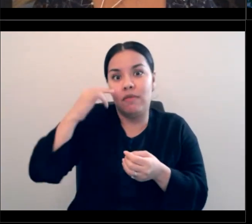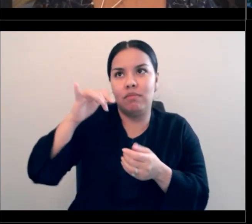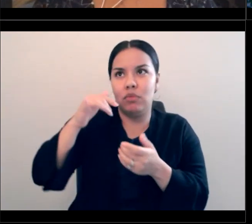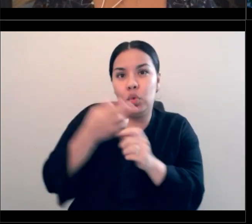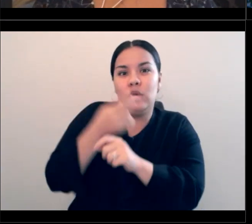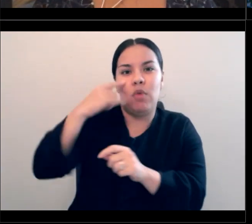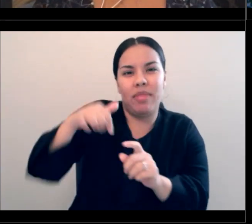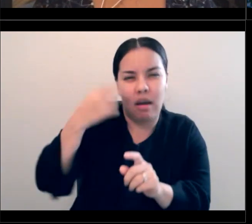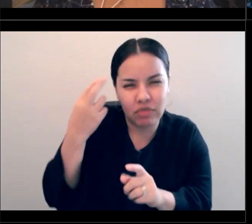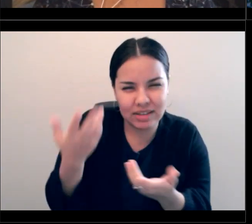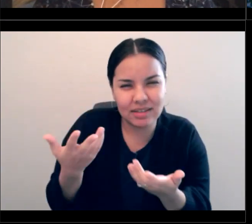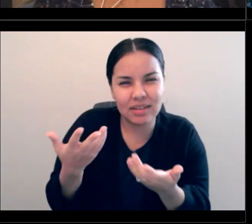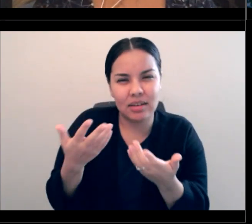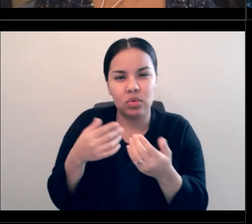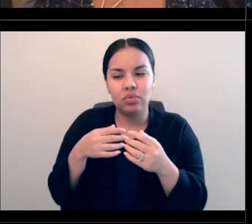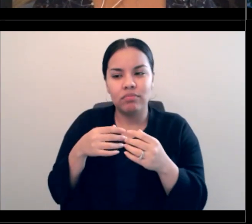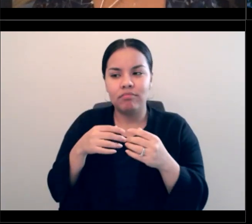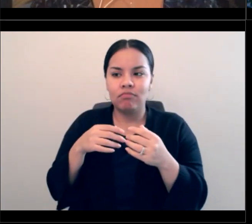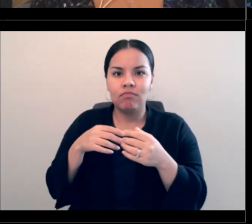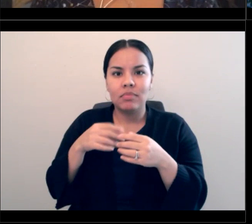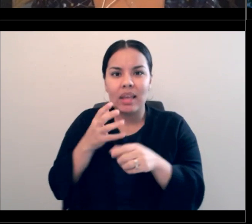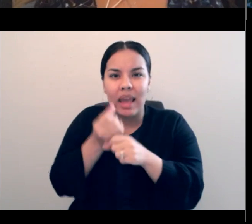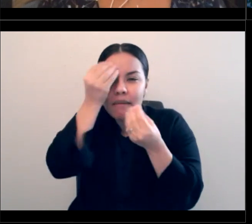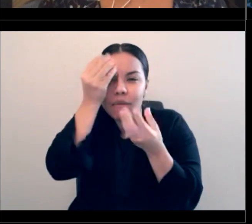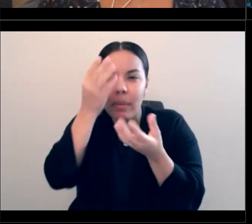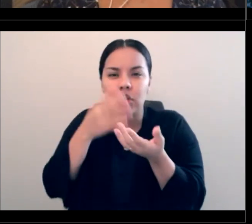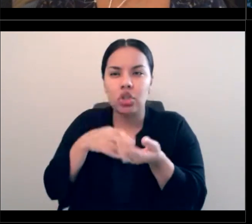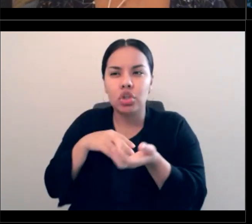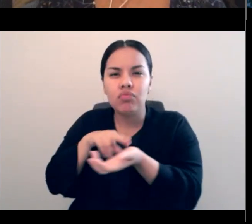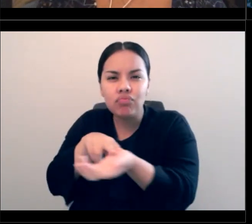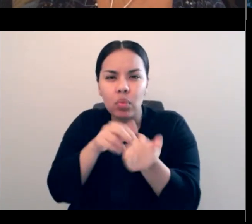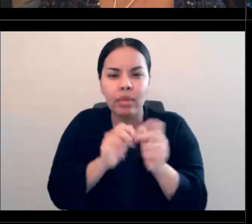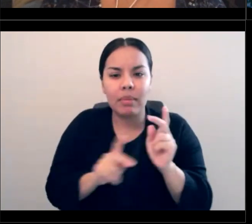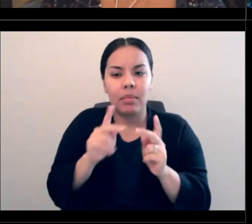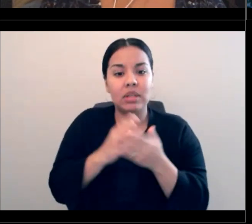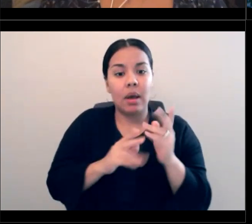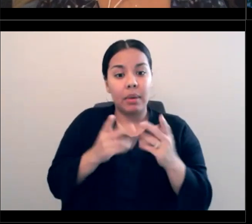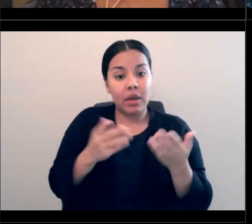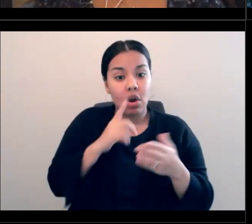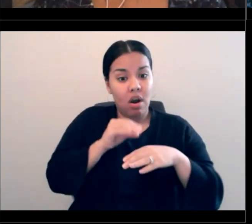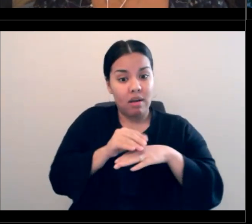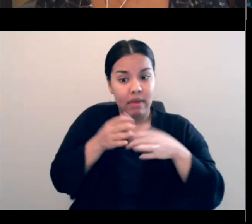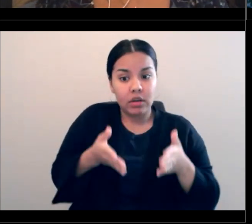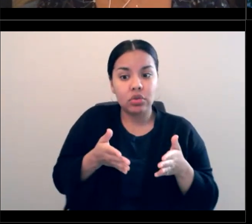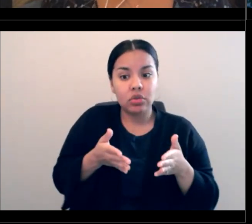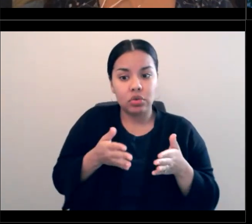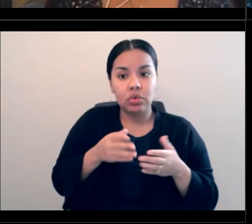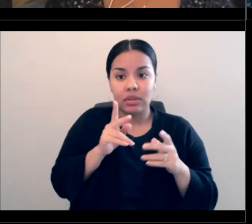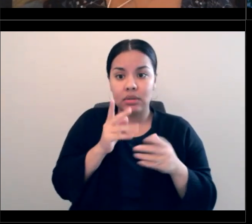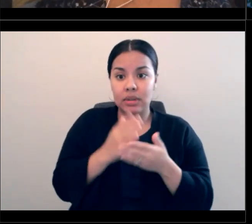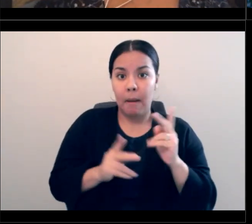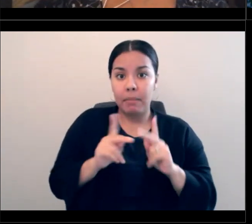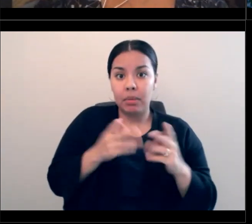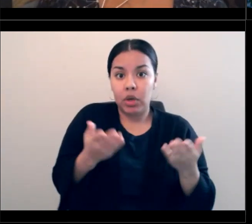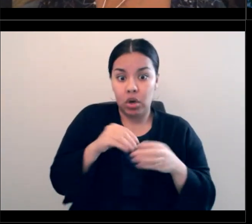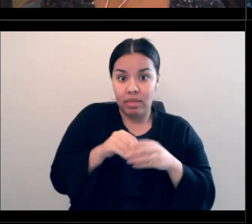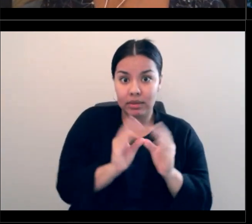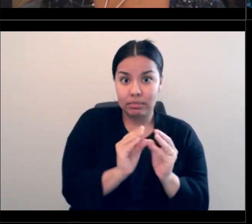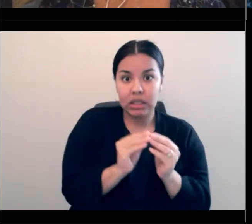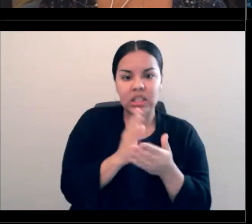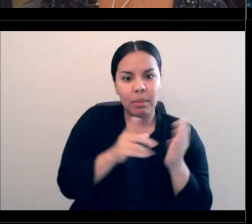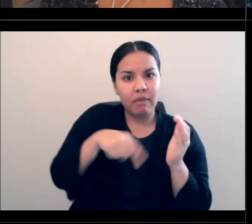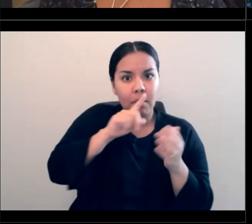Yeah, and I mean, some of the people on here are advisors to people, and I know that they wouldn't mind to hear that their students are struggling with their